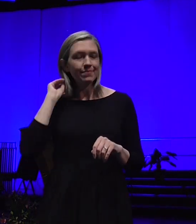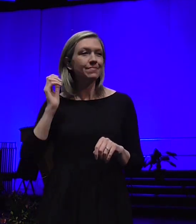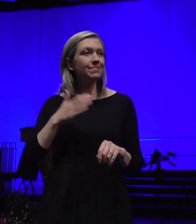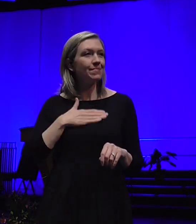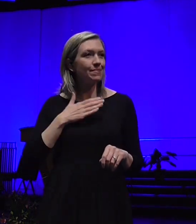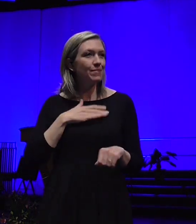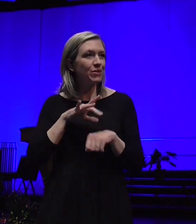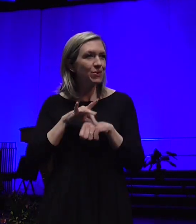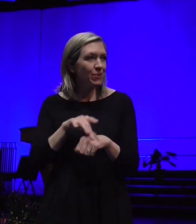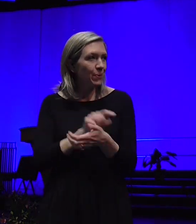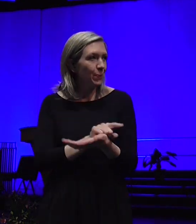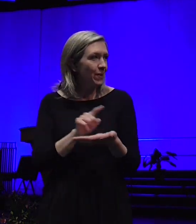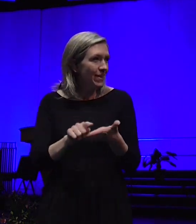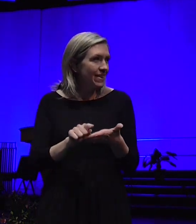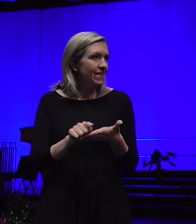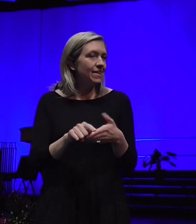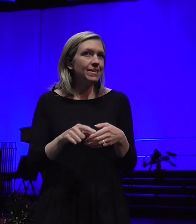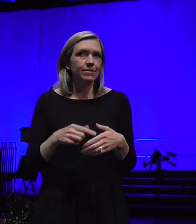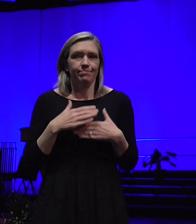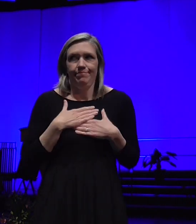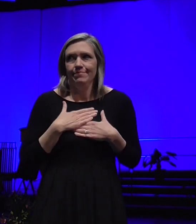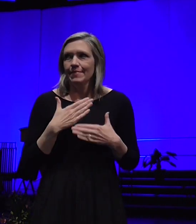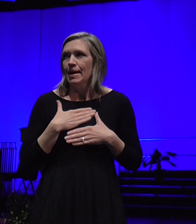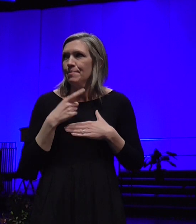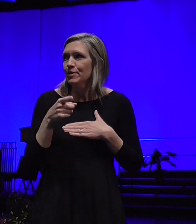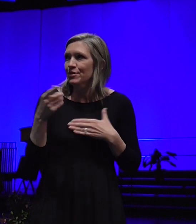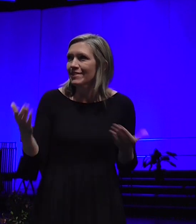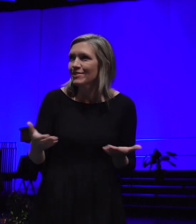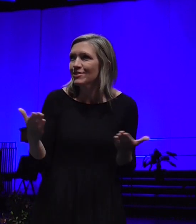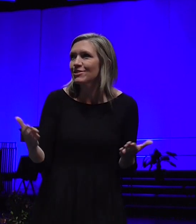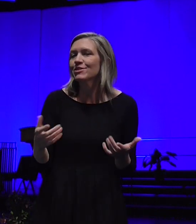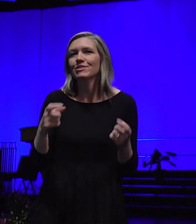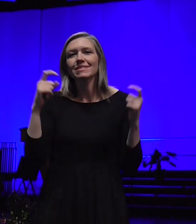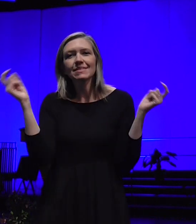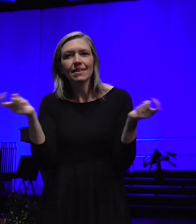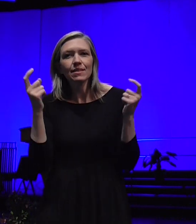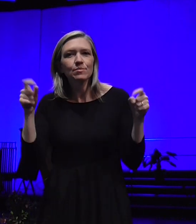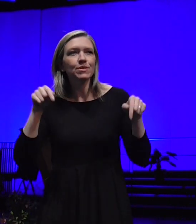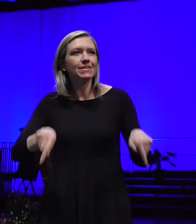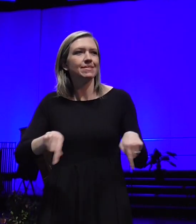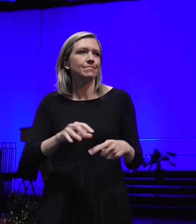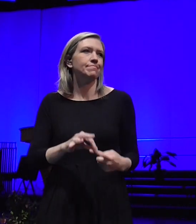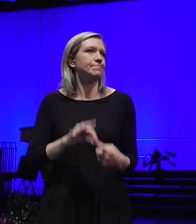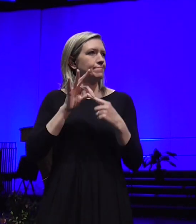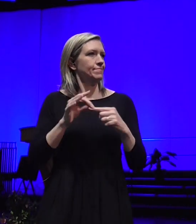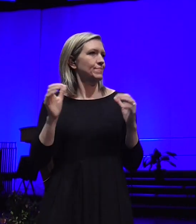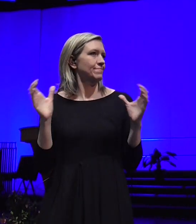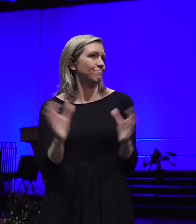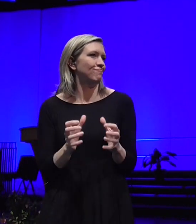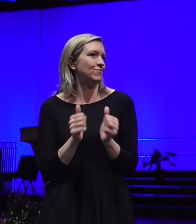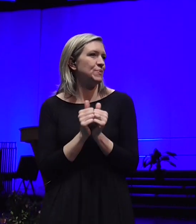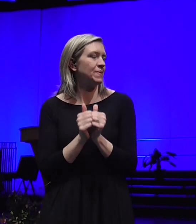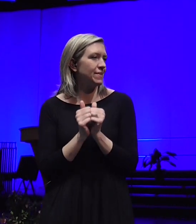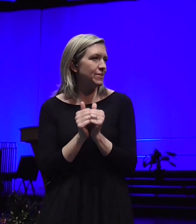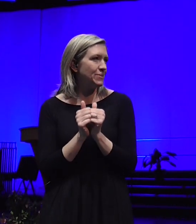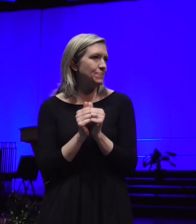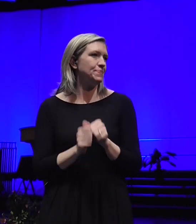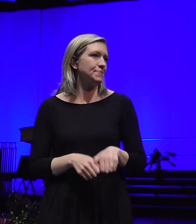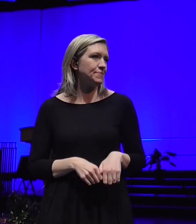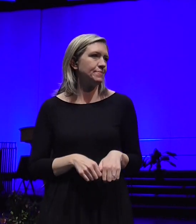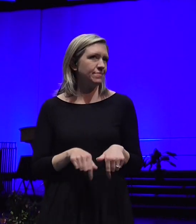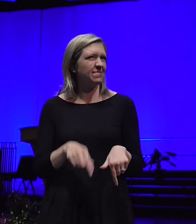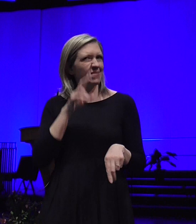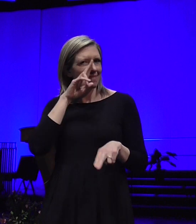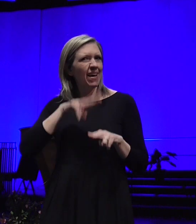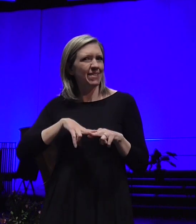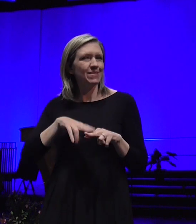happy Earth Week, everybody. So glad that you're here, and we get to celebrate this together. And yeah, it's